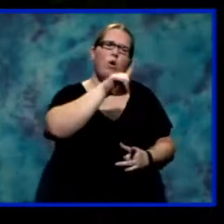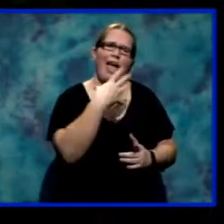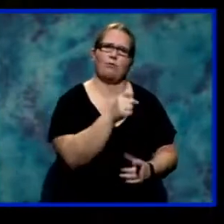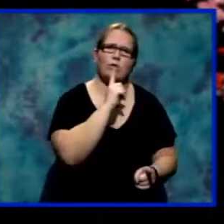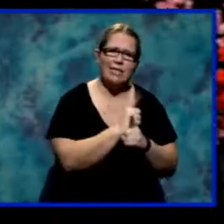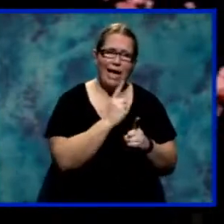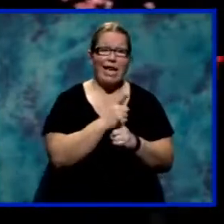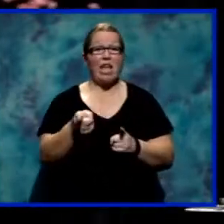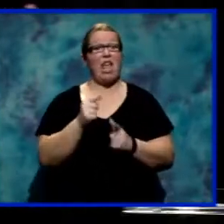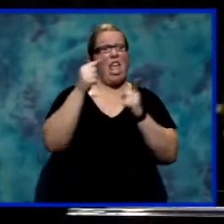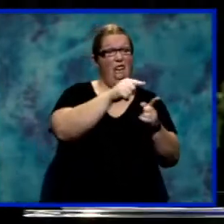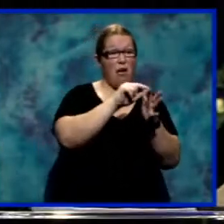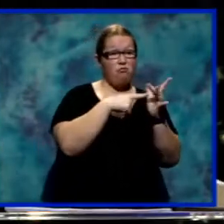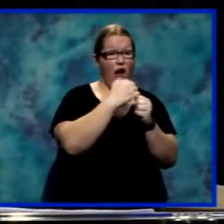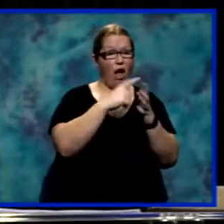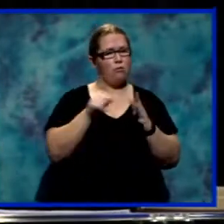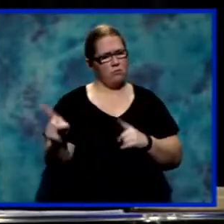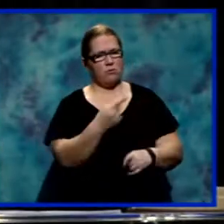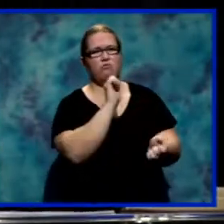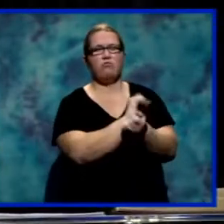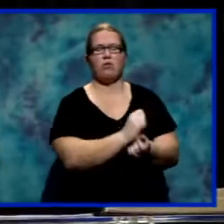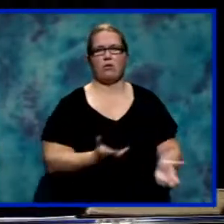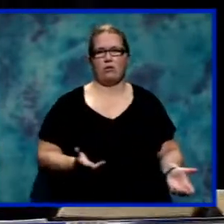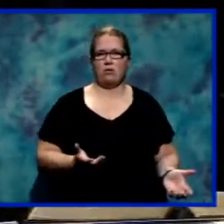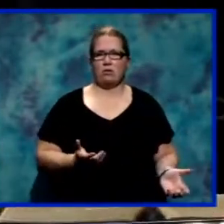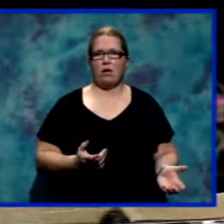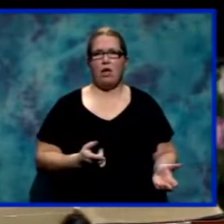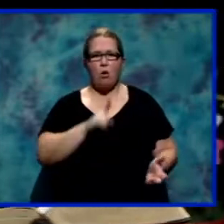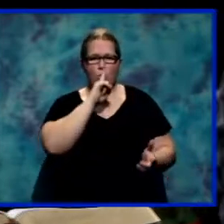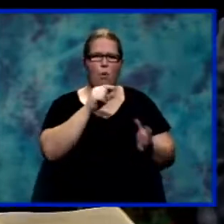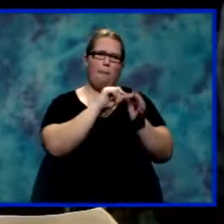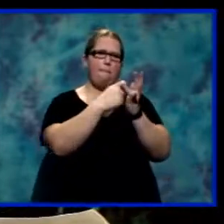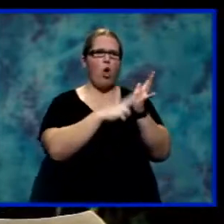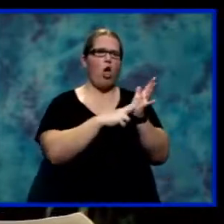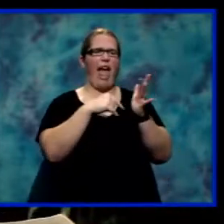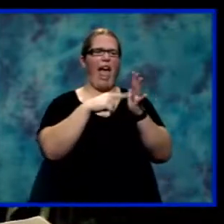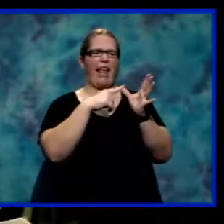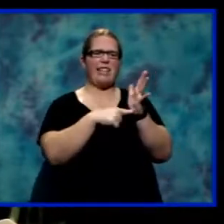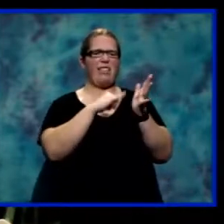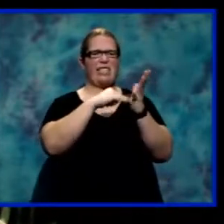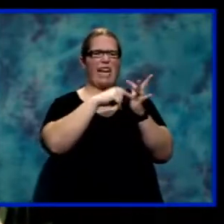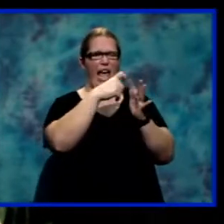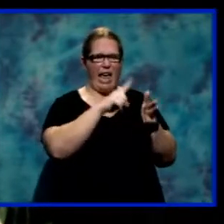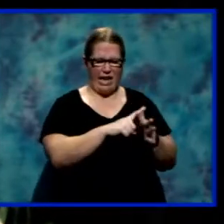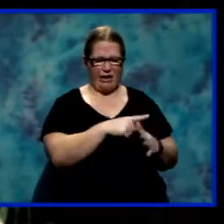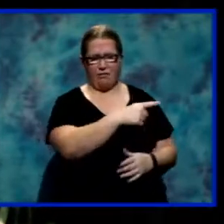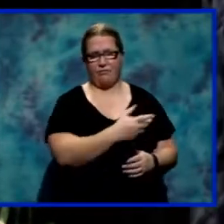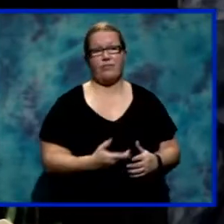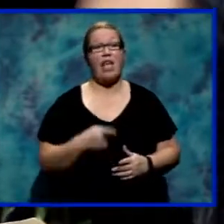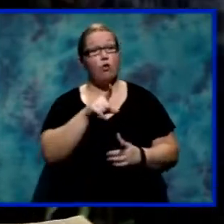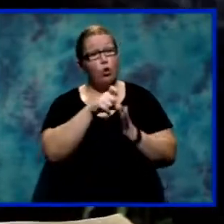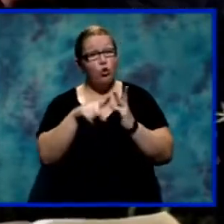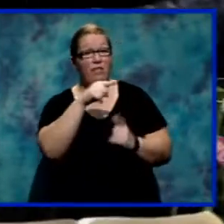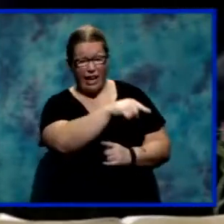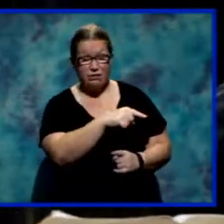He gets to Prague, they put him in prison. And they're going to burn him at the stake. And Jerome had said to Huss, well, look, if they do that to you, I promise